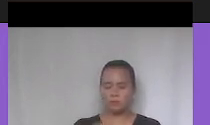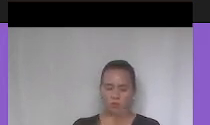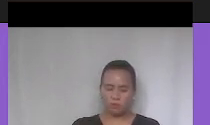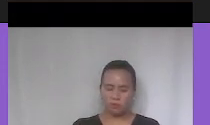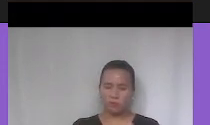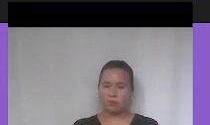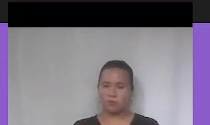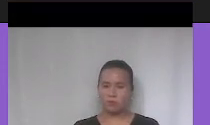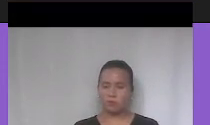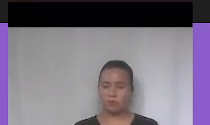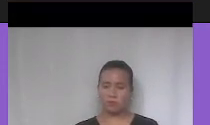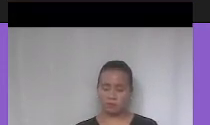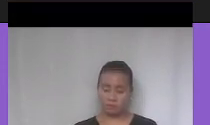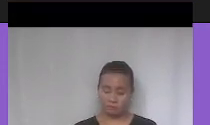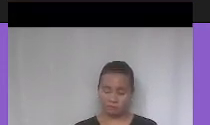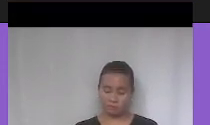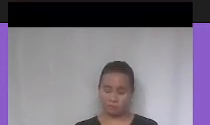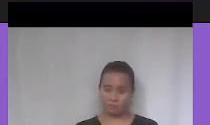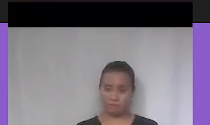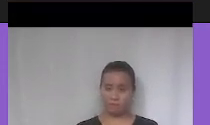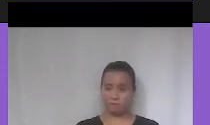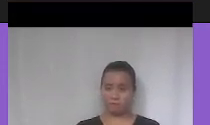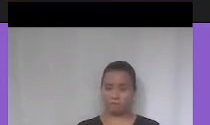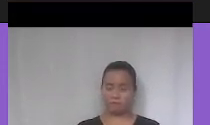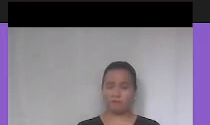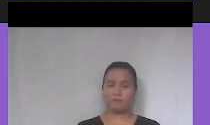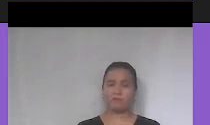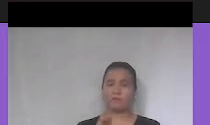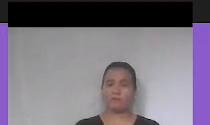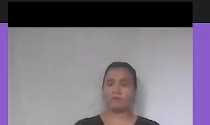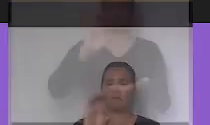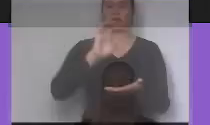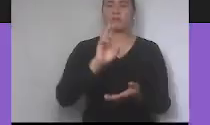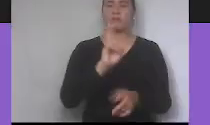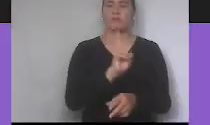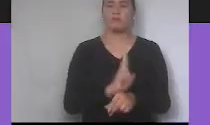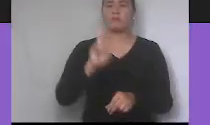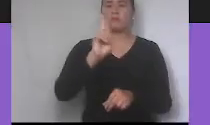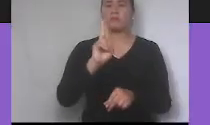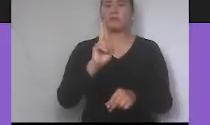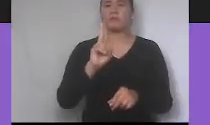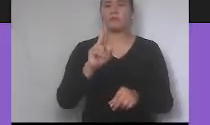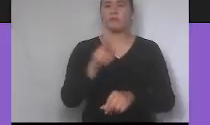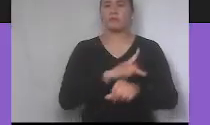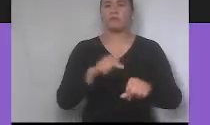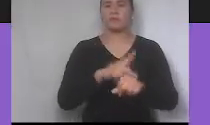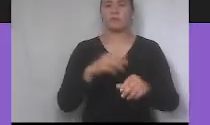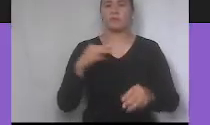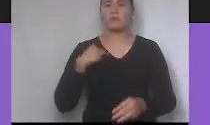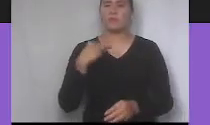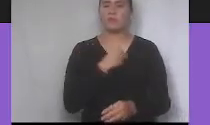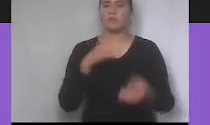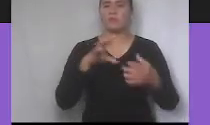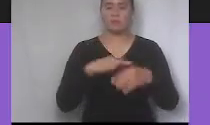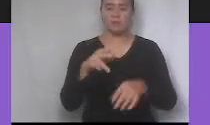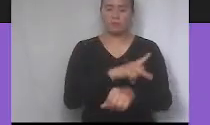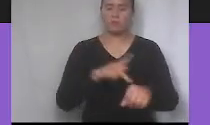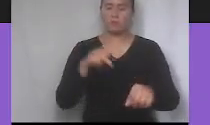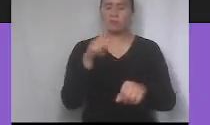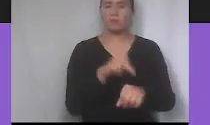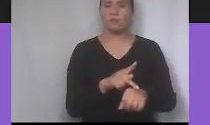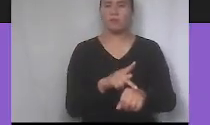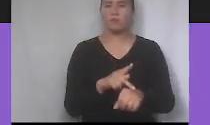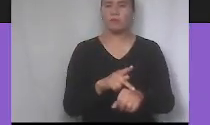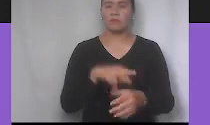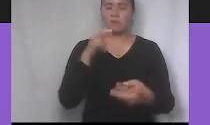from the UP College of Education, Literacy Education Area, and I have been a member of the Philippine Dyslexia Foundation advocating for the